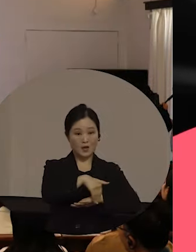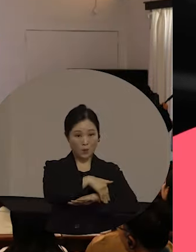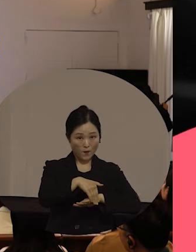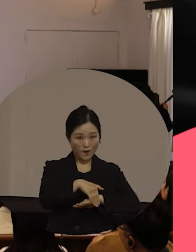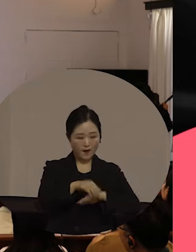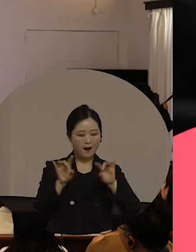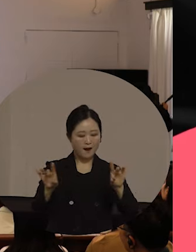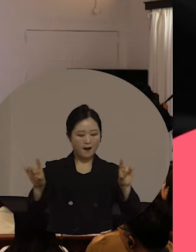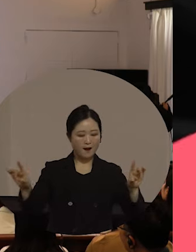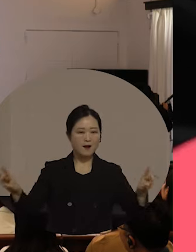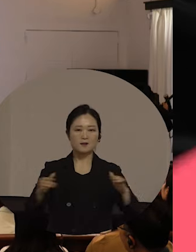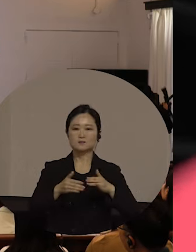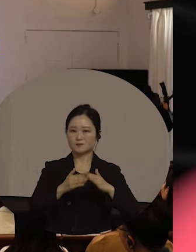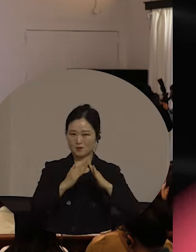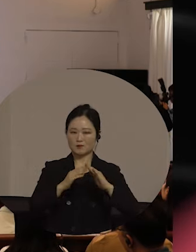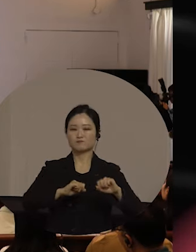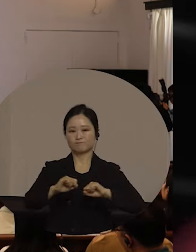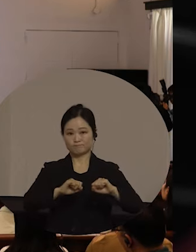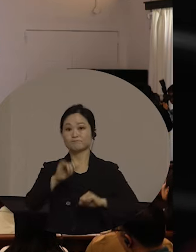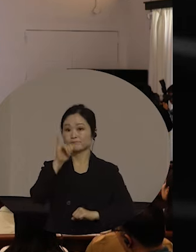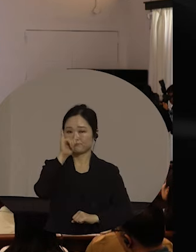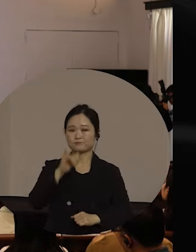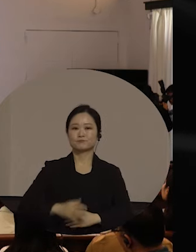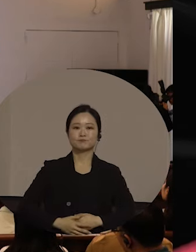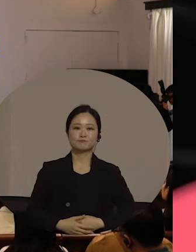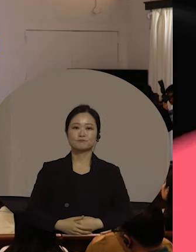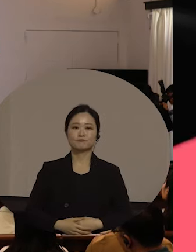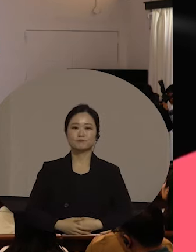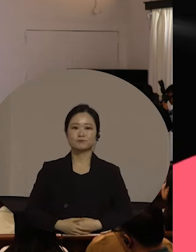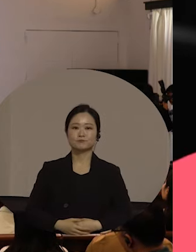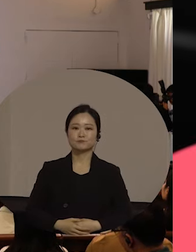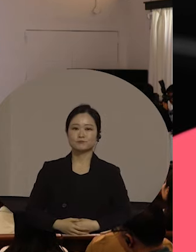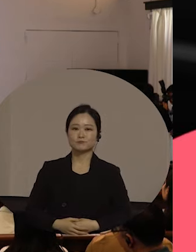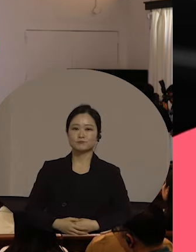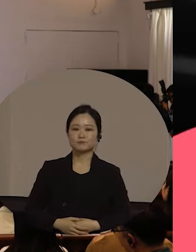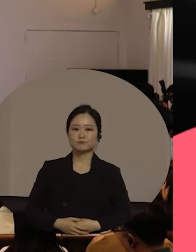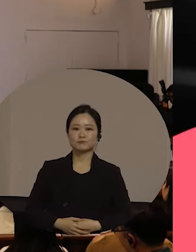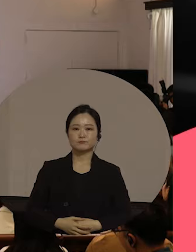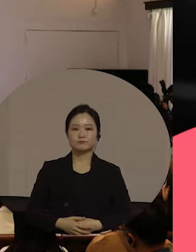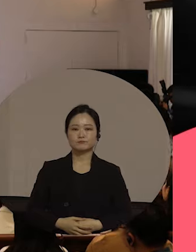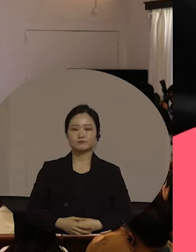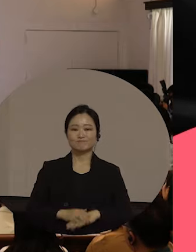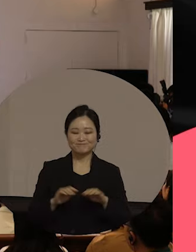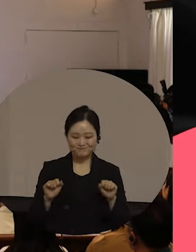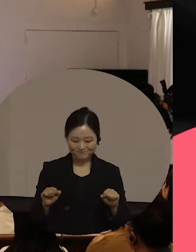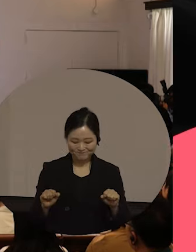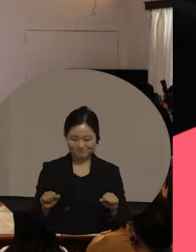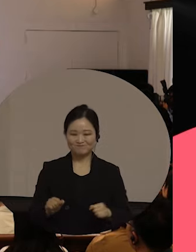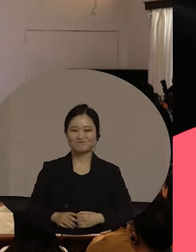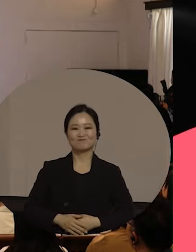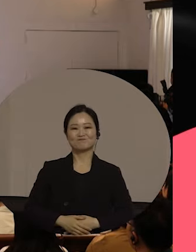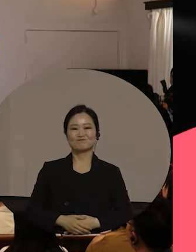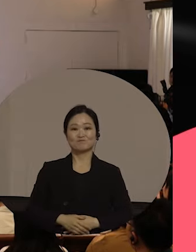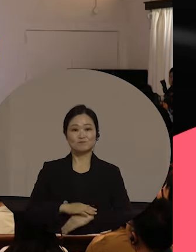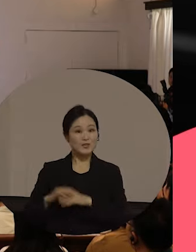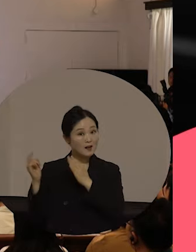Hello? Hello? That's good?